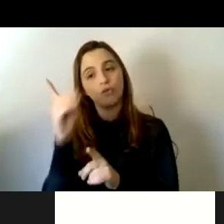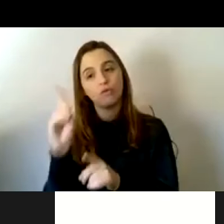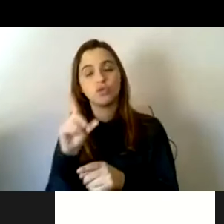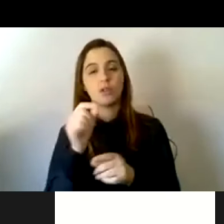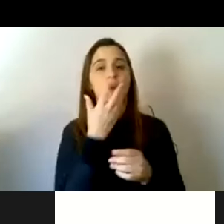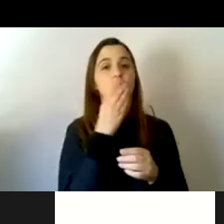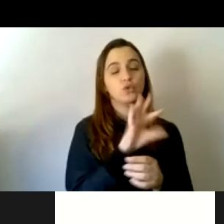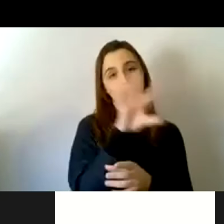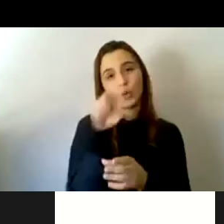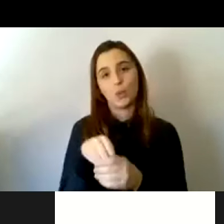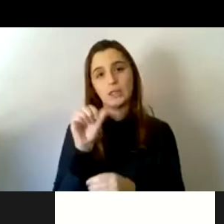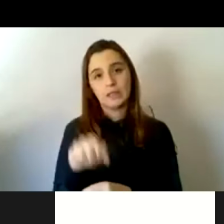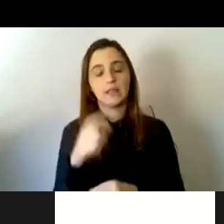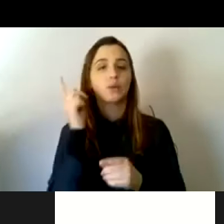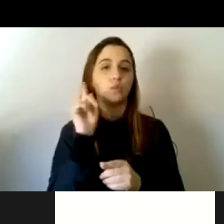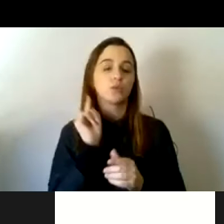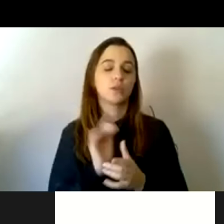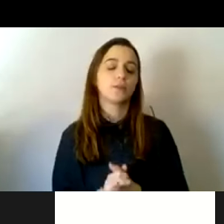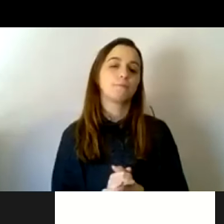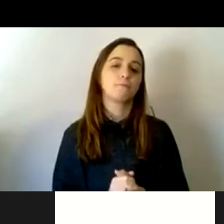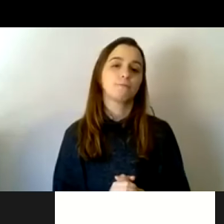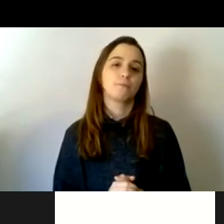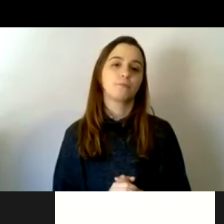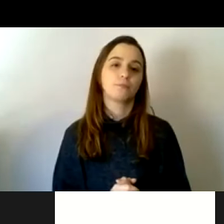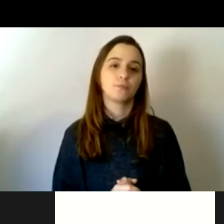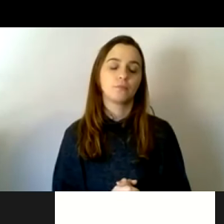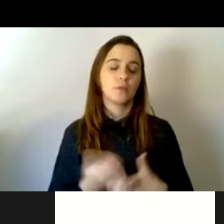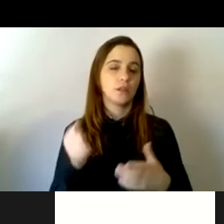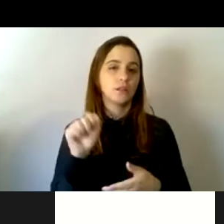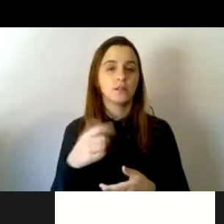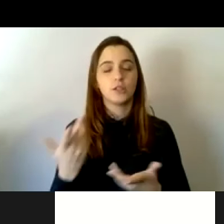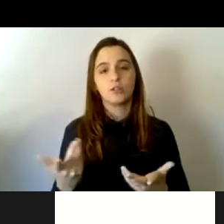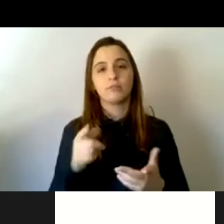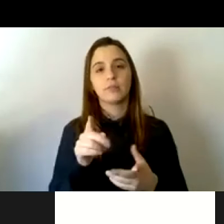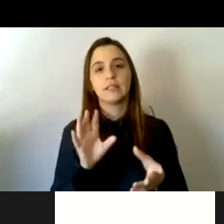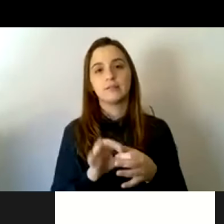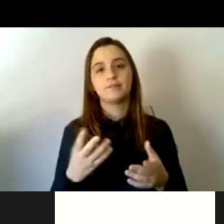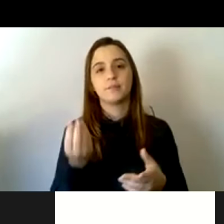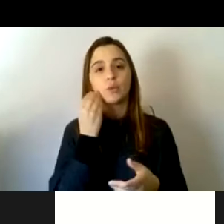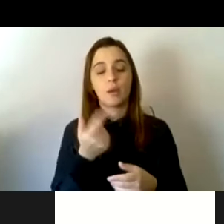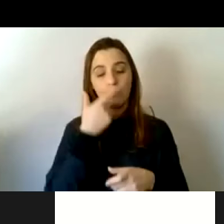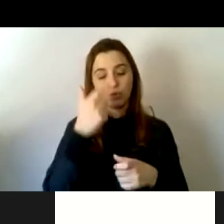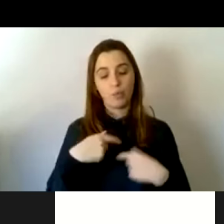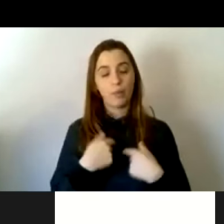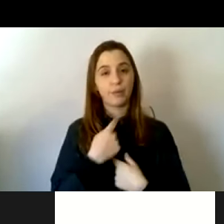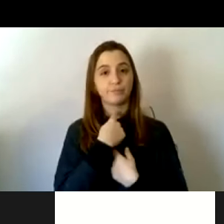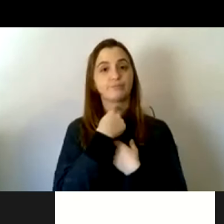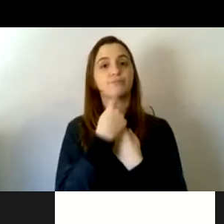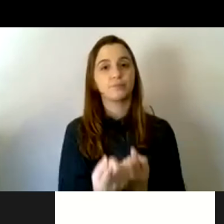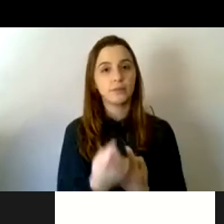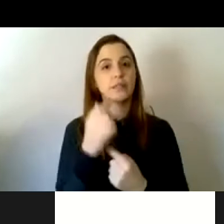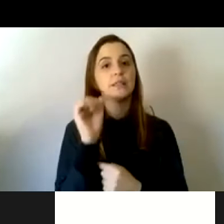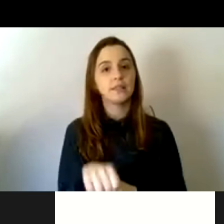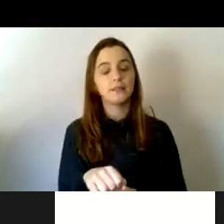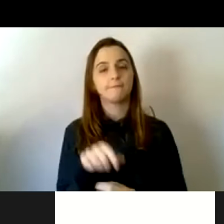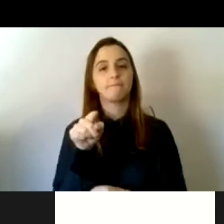is the Jordan-Peterson debate, I guess. It's about pronouns, and of course, I mean, how much effort